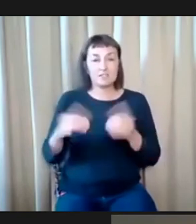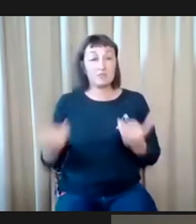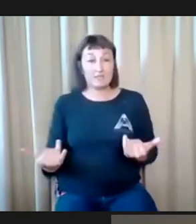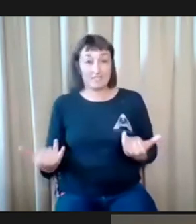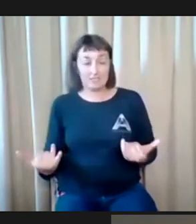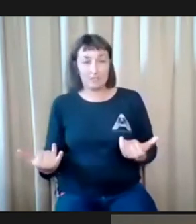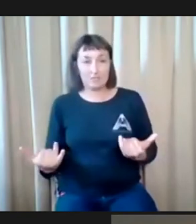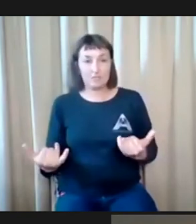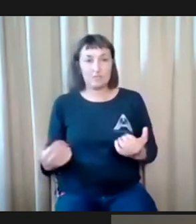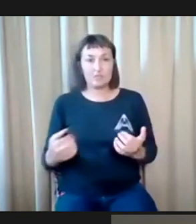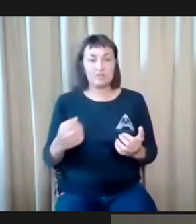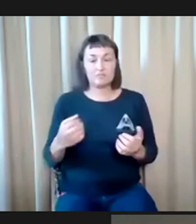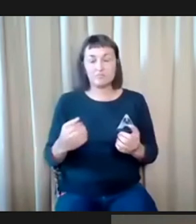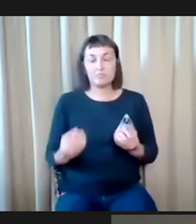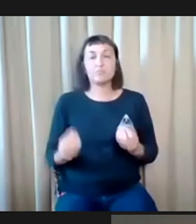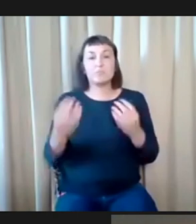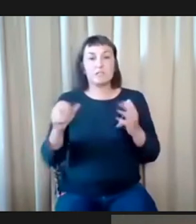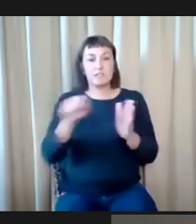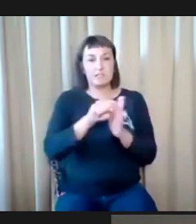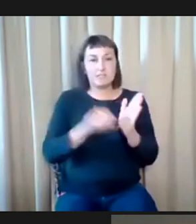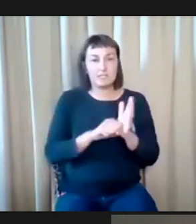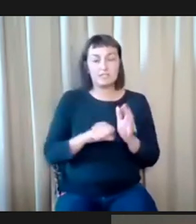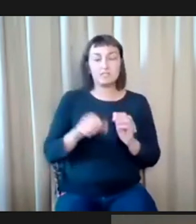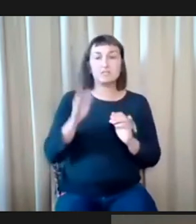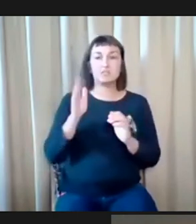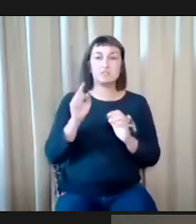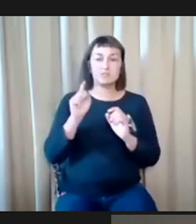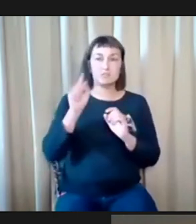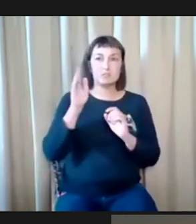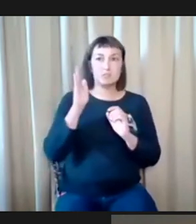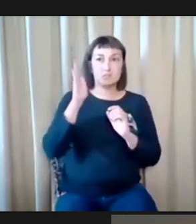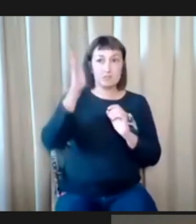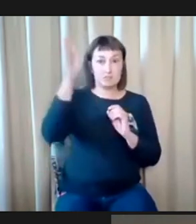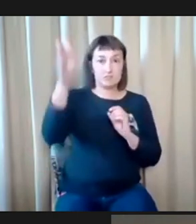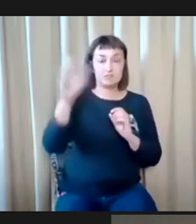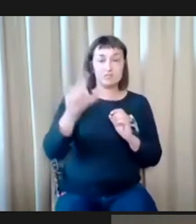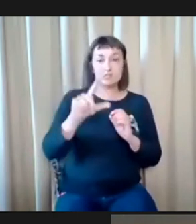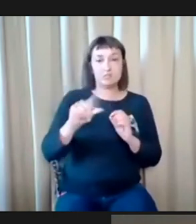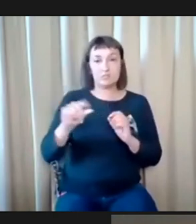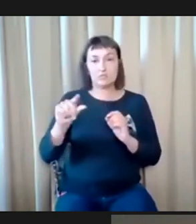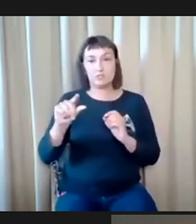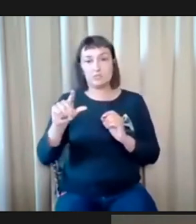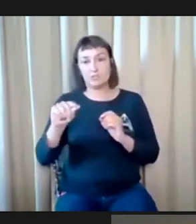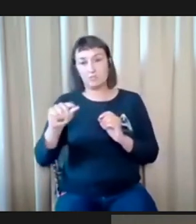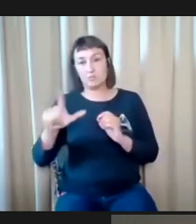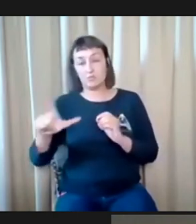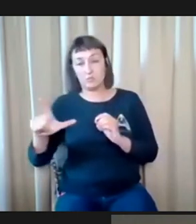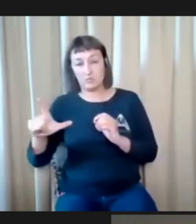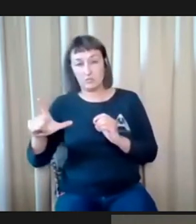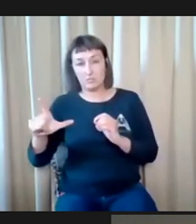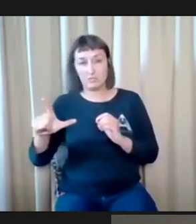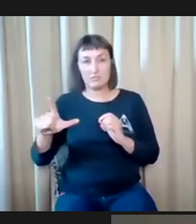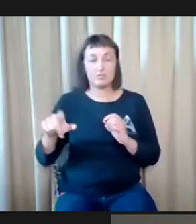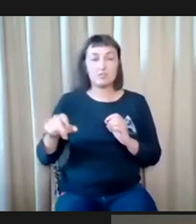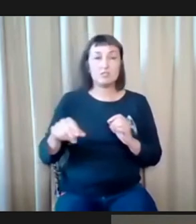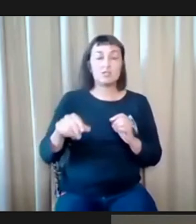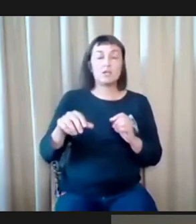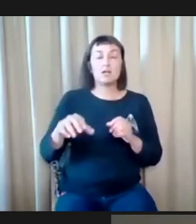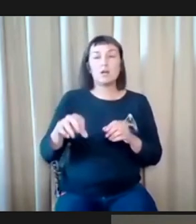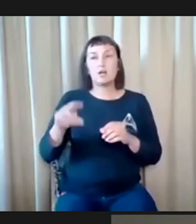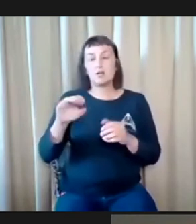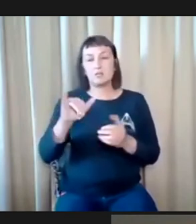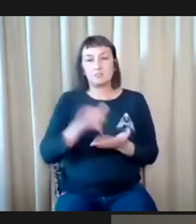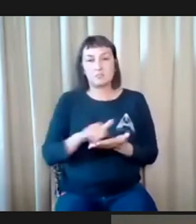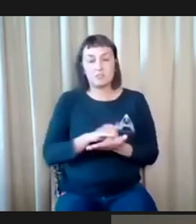states looking ahead in 2021 that coalition members will be targeting, including New York, New Jersey,